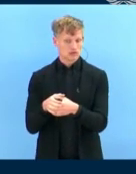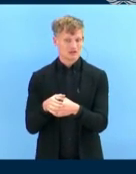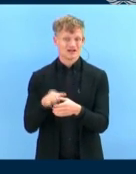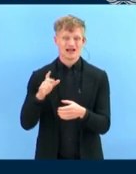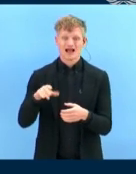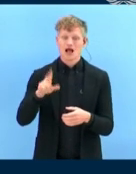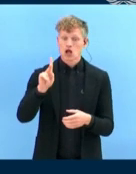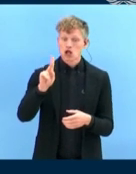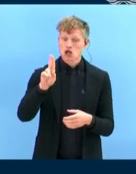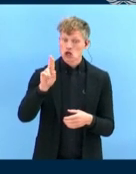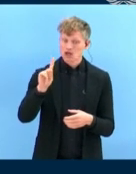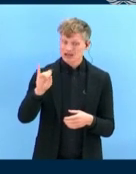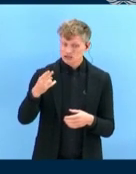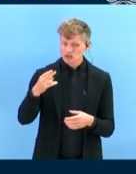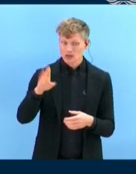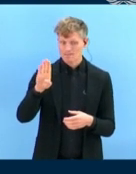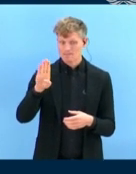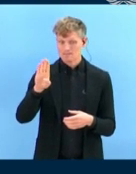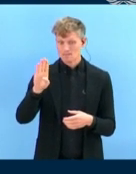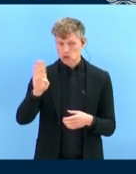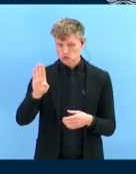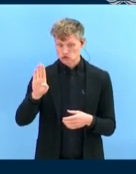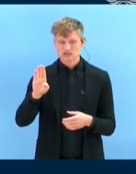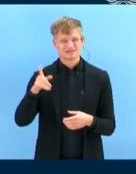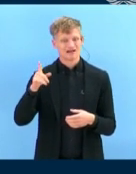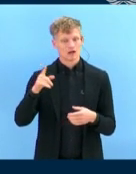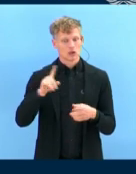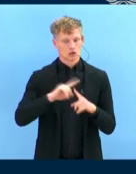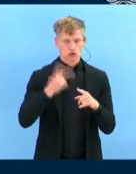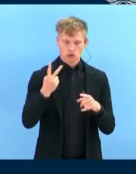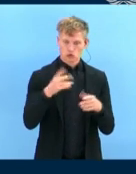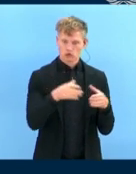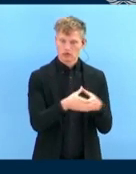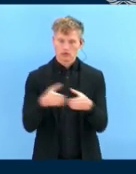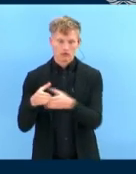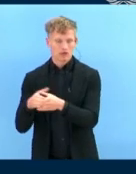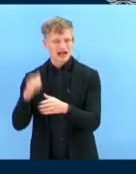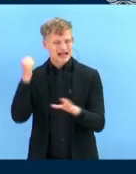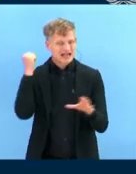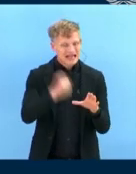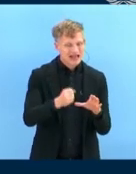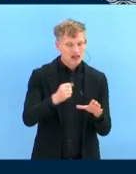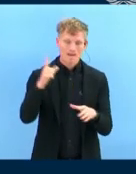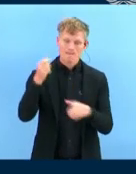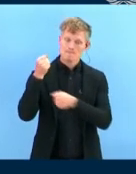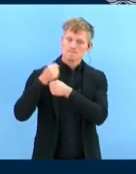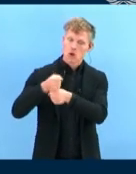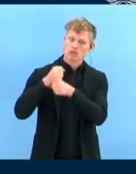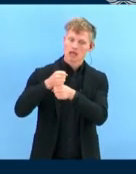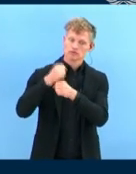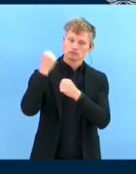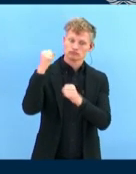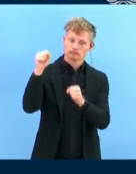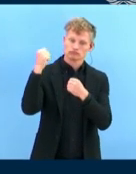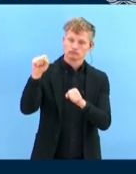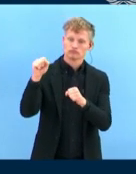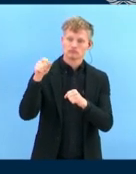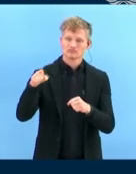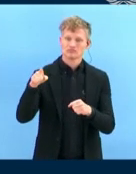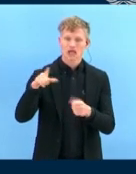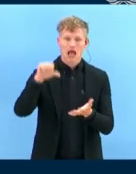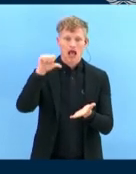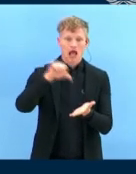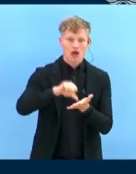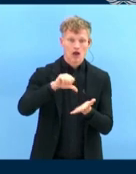and Baluchis. Over half of Iran's political executions are also Kurdish. Similarly, half of Iran's political prisoners are